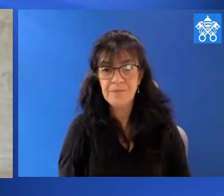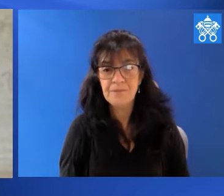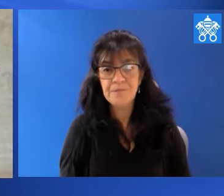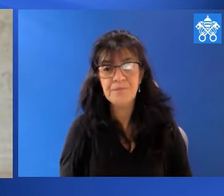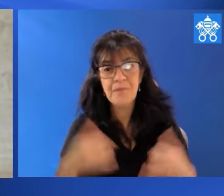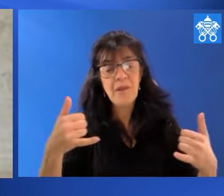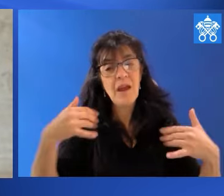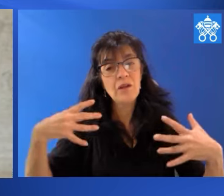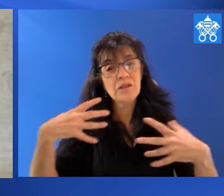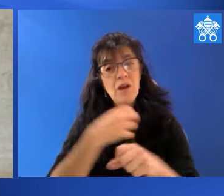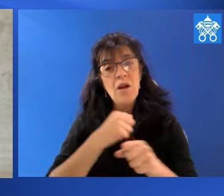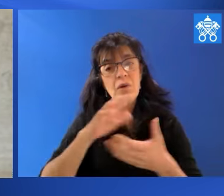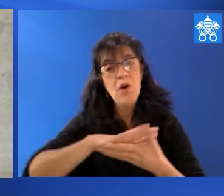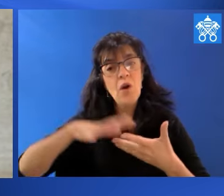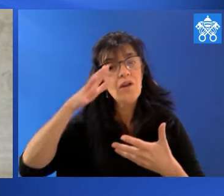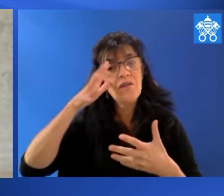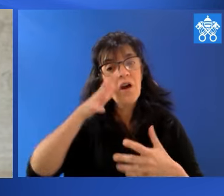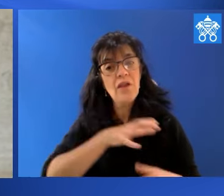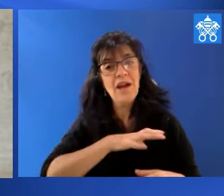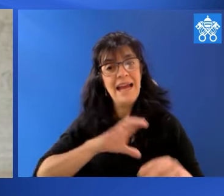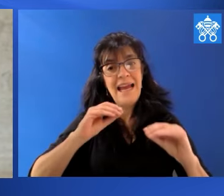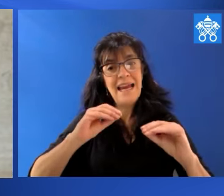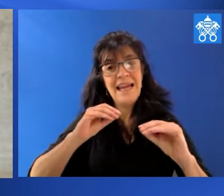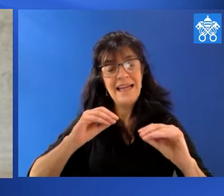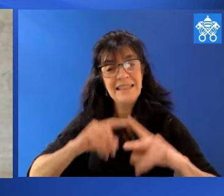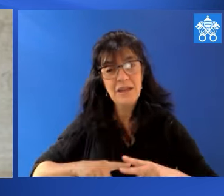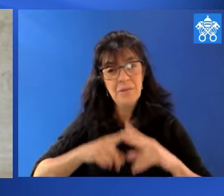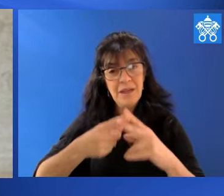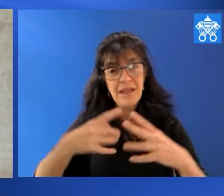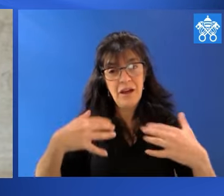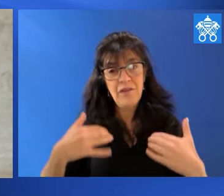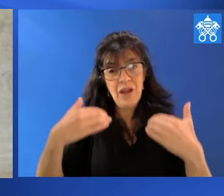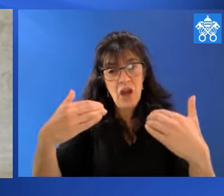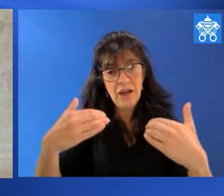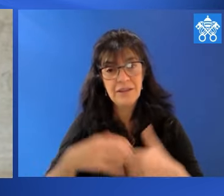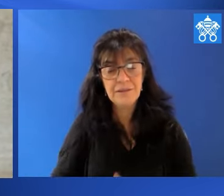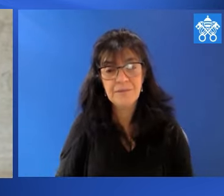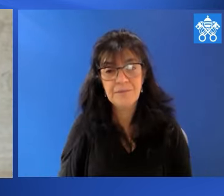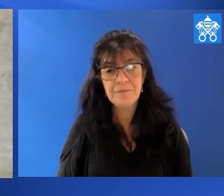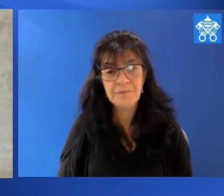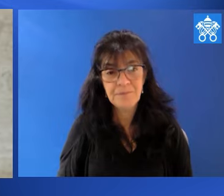The following is a summary of the Holy Father's catechesis at the beginning of the audience.